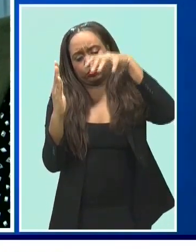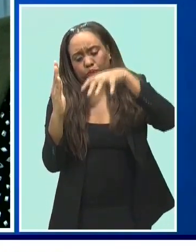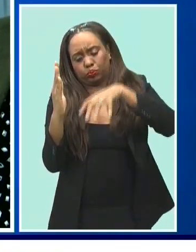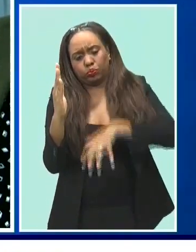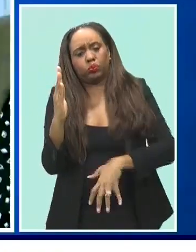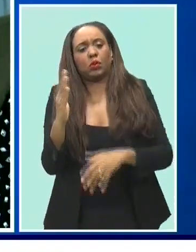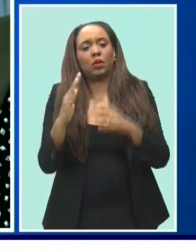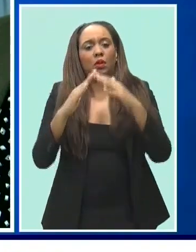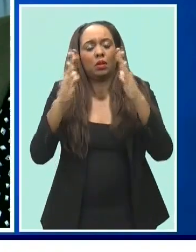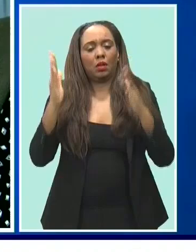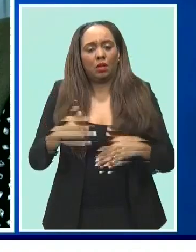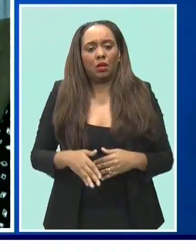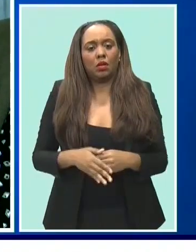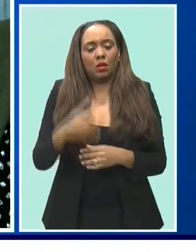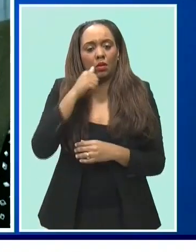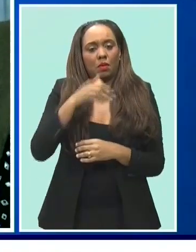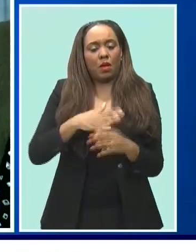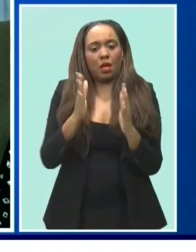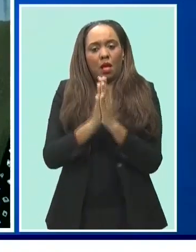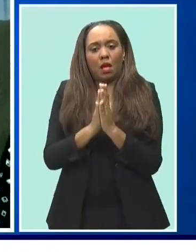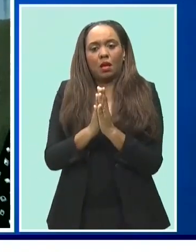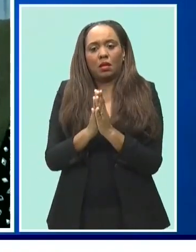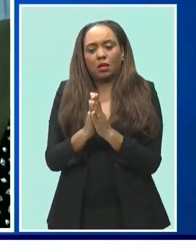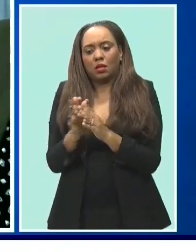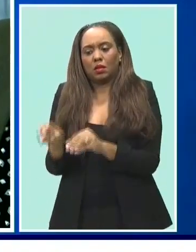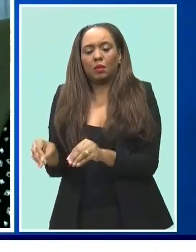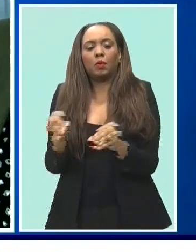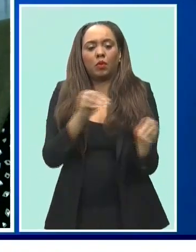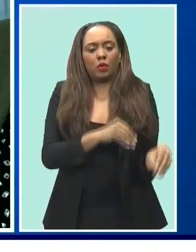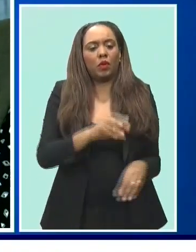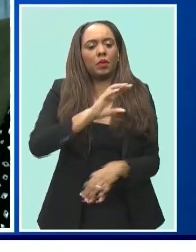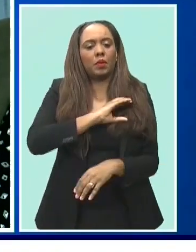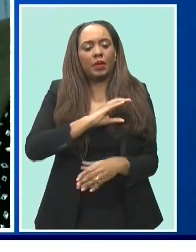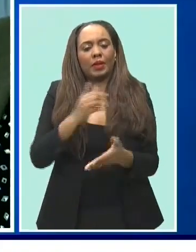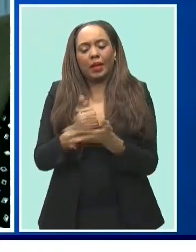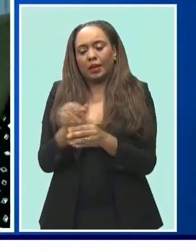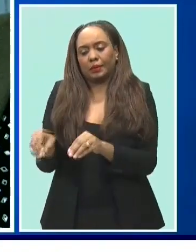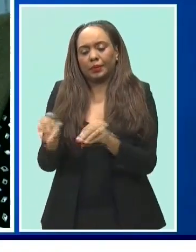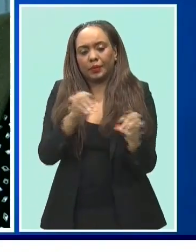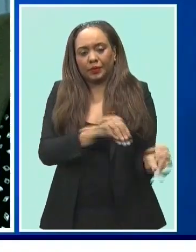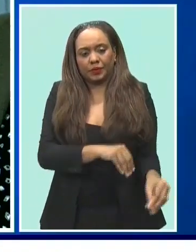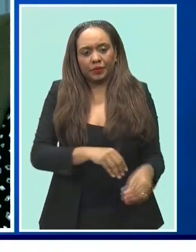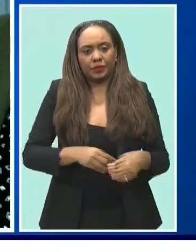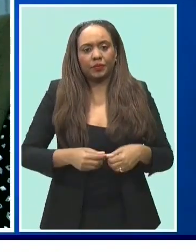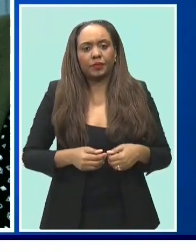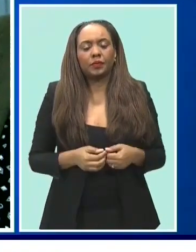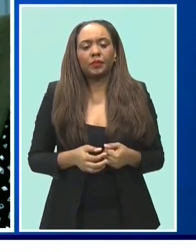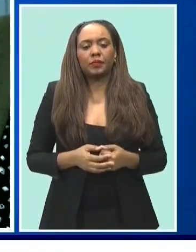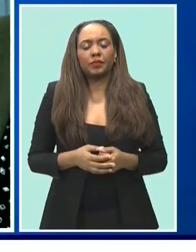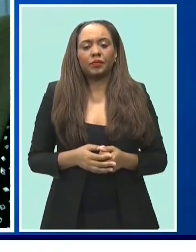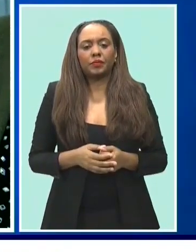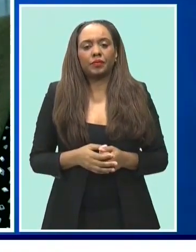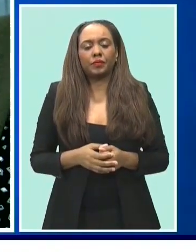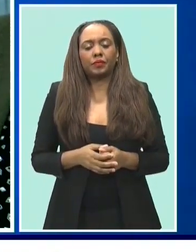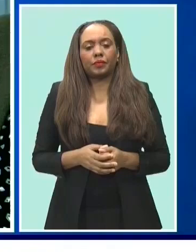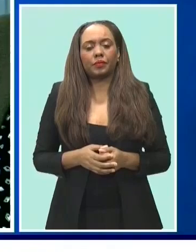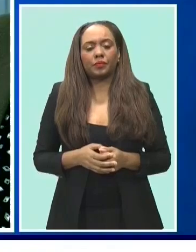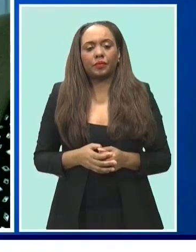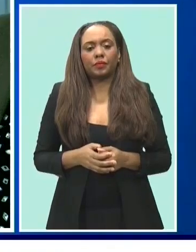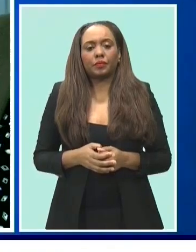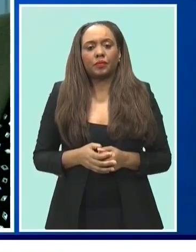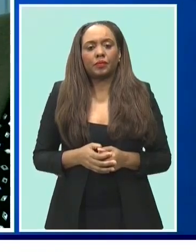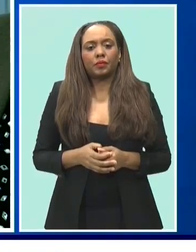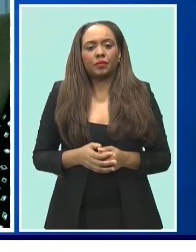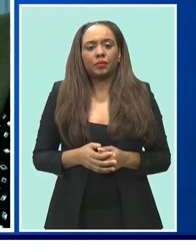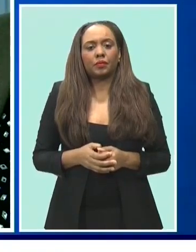lady requested evacuation, and the police would have assisted with that. There were